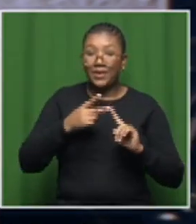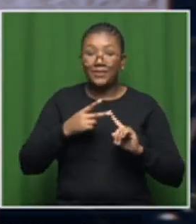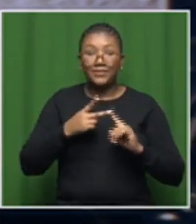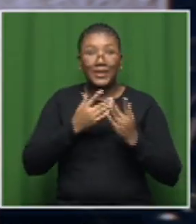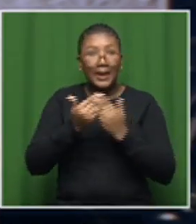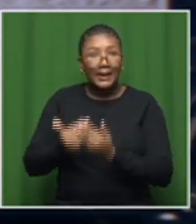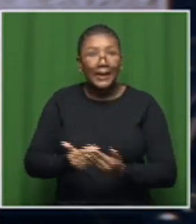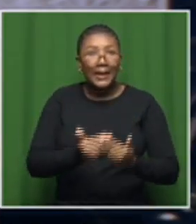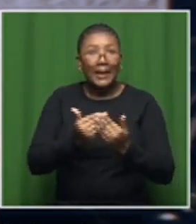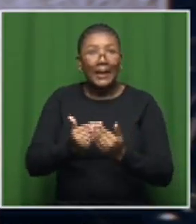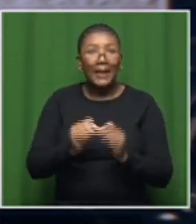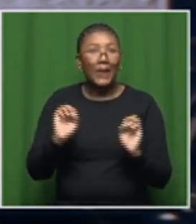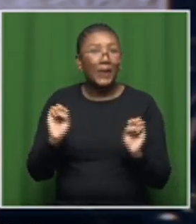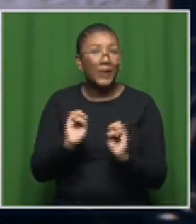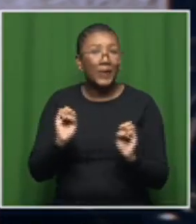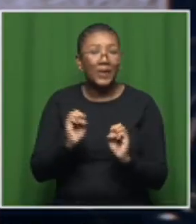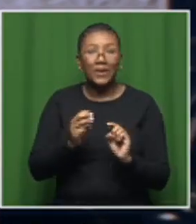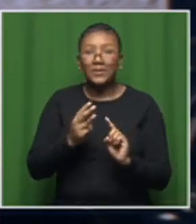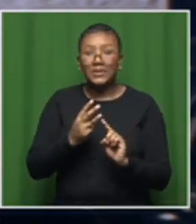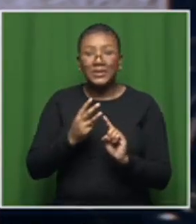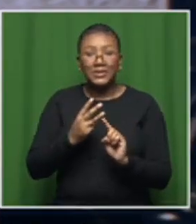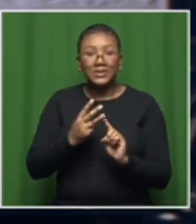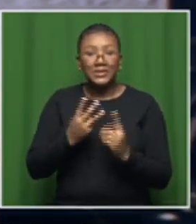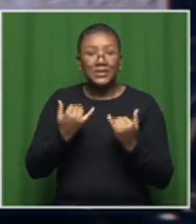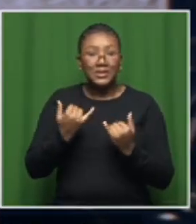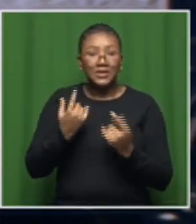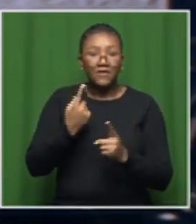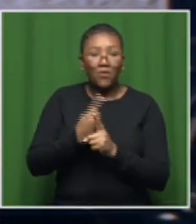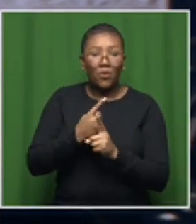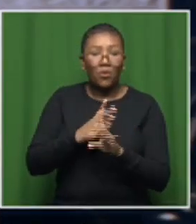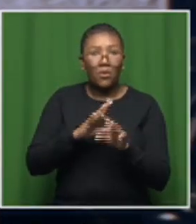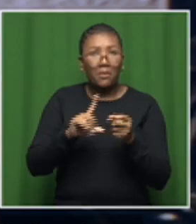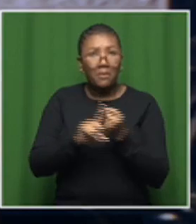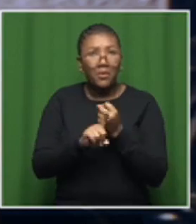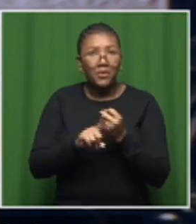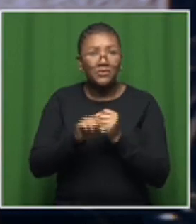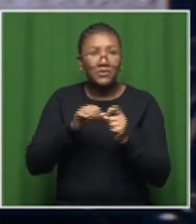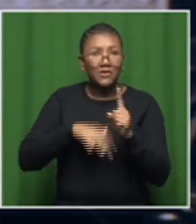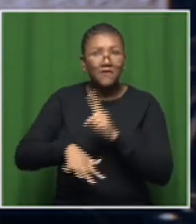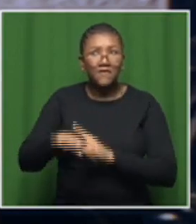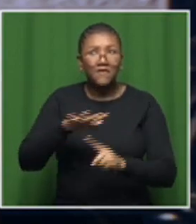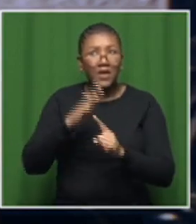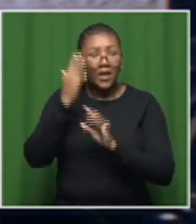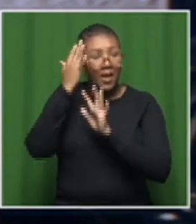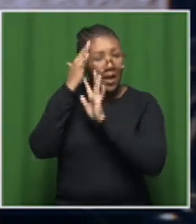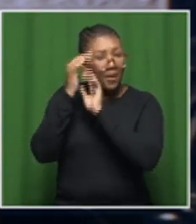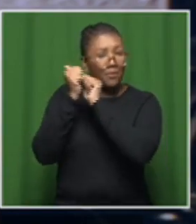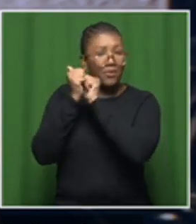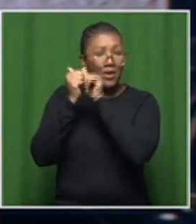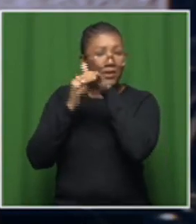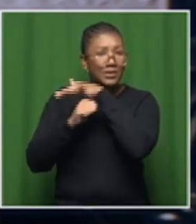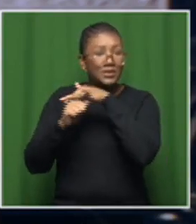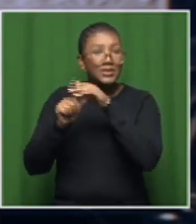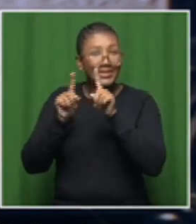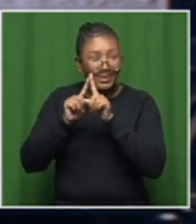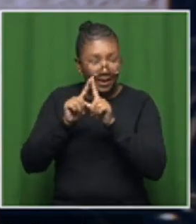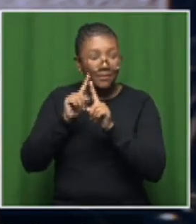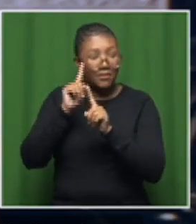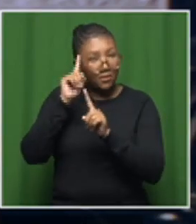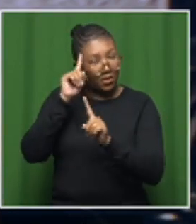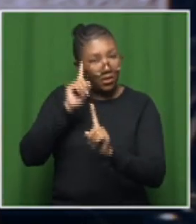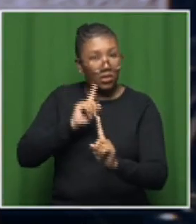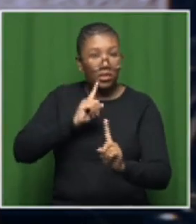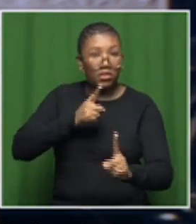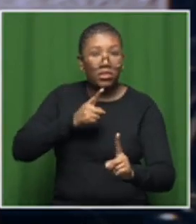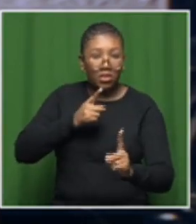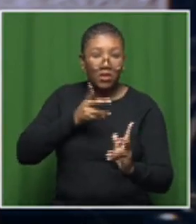cared for, and you are in a traumatic environment all the time, you will start to find that your brain will react and respond to that. So we